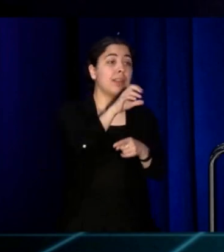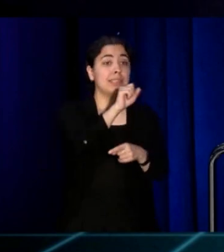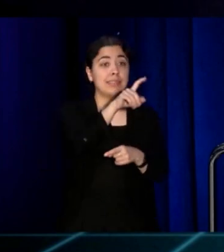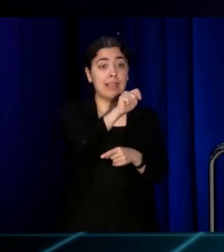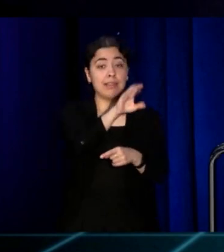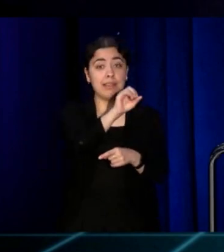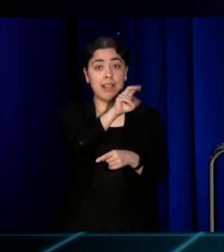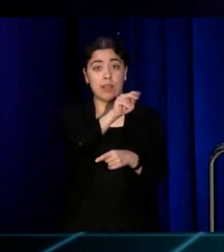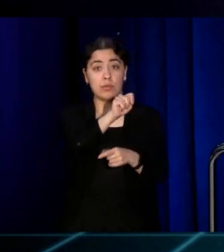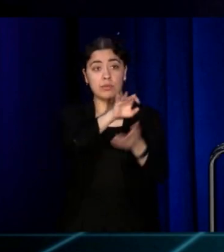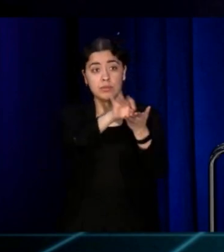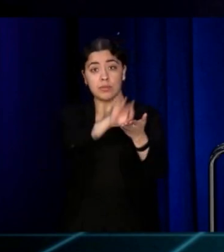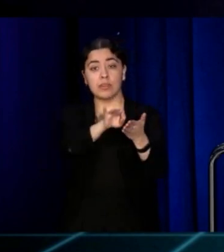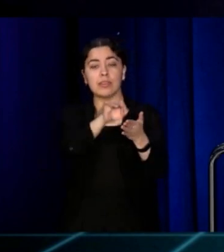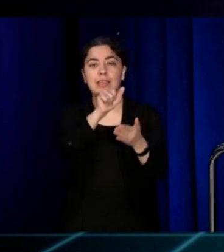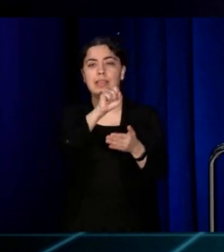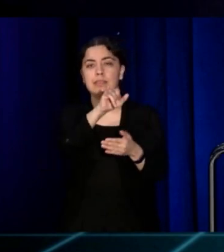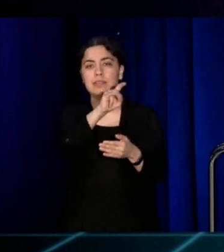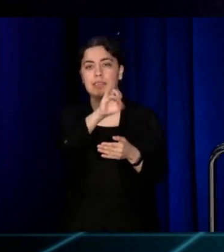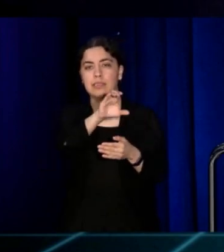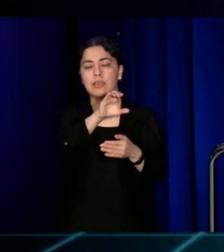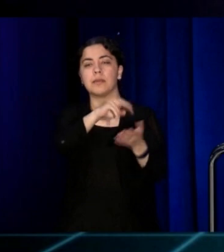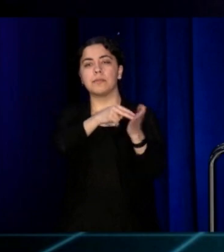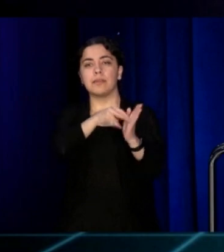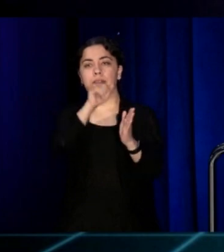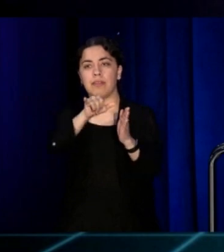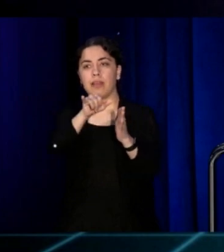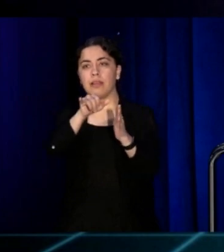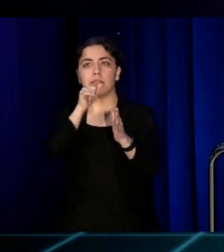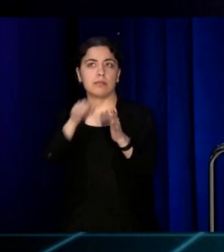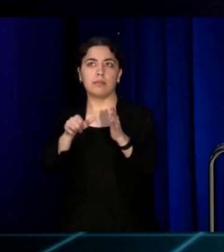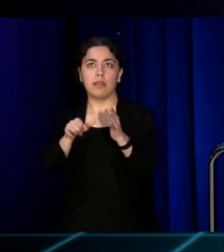still going to be the same, and it's not like queued